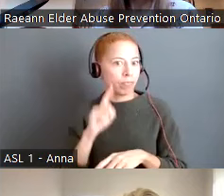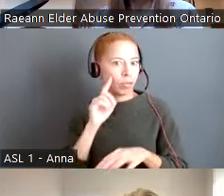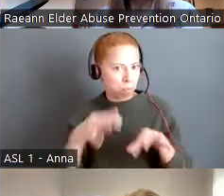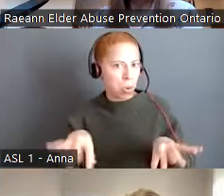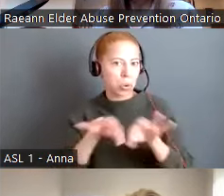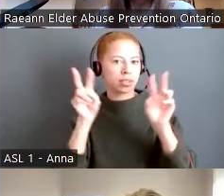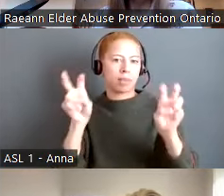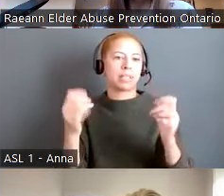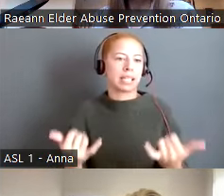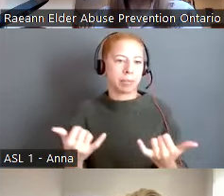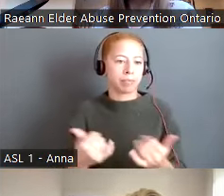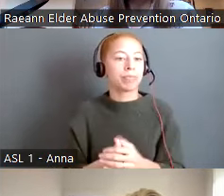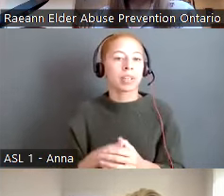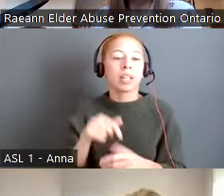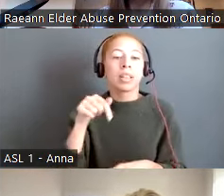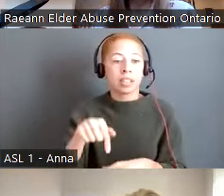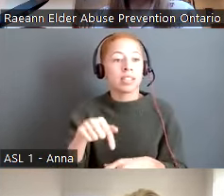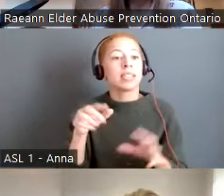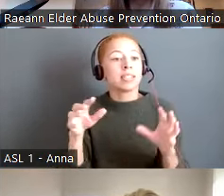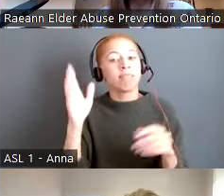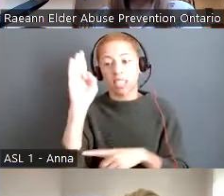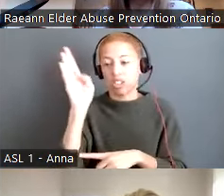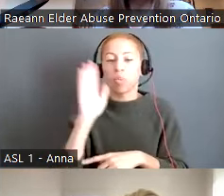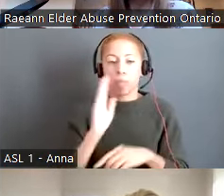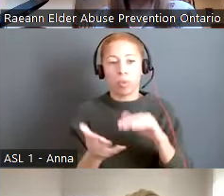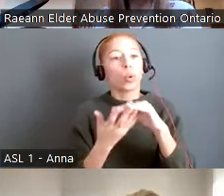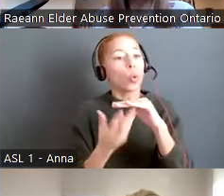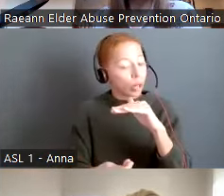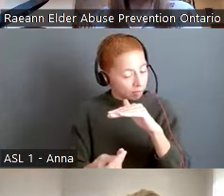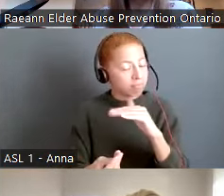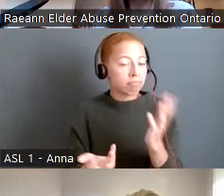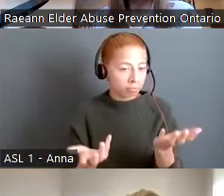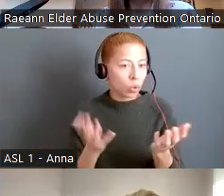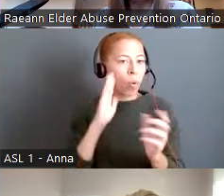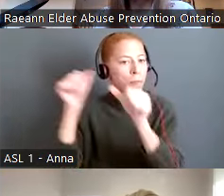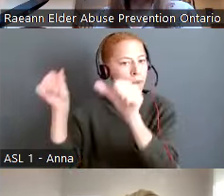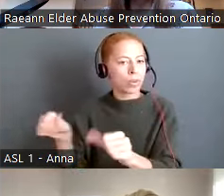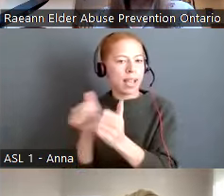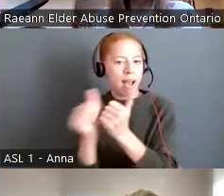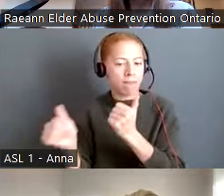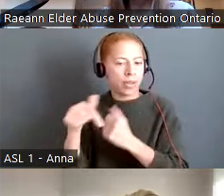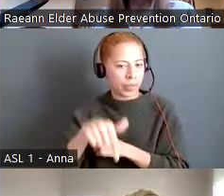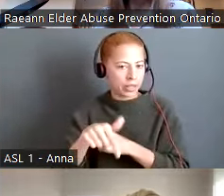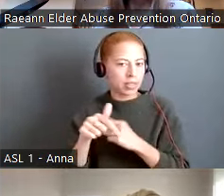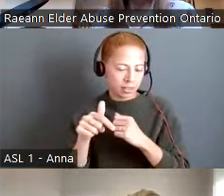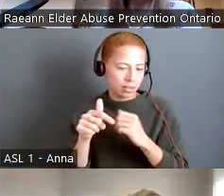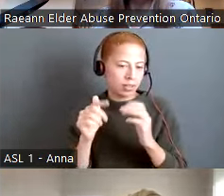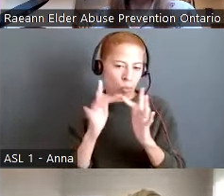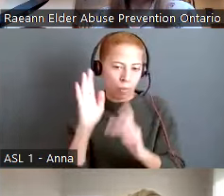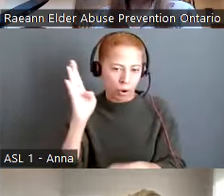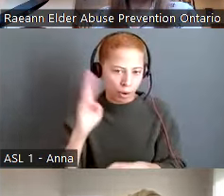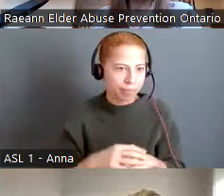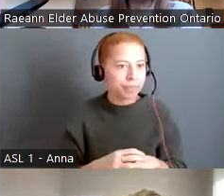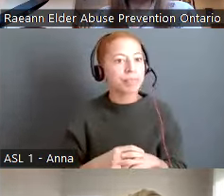As I mentioned, we are recording the session. It will be posted after the webinar for people to access. And at